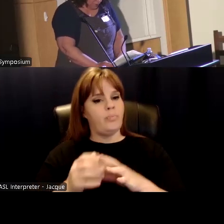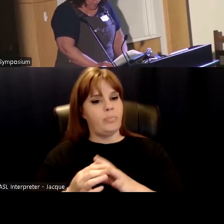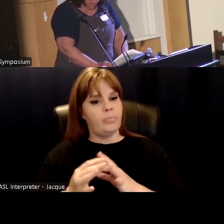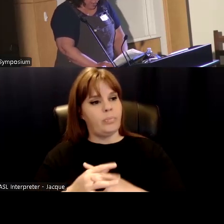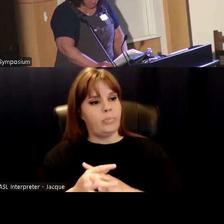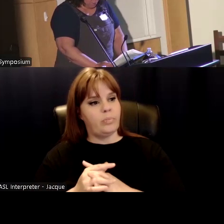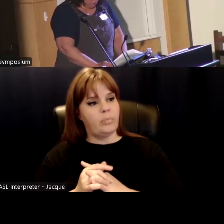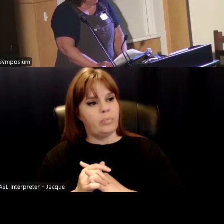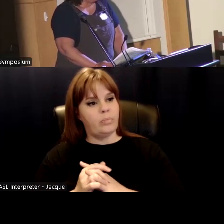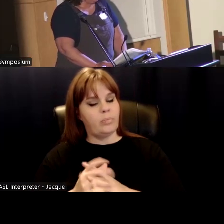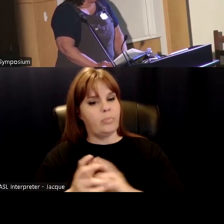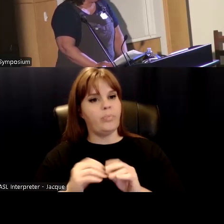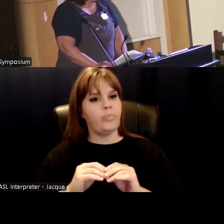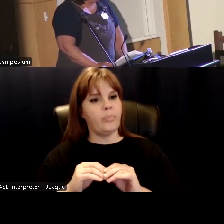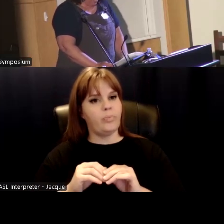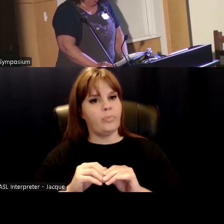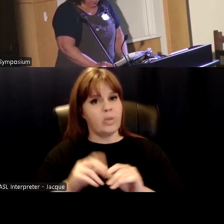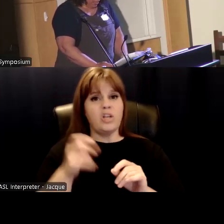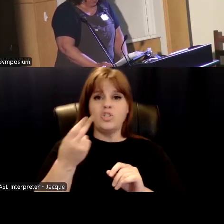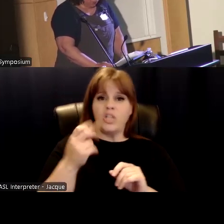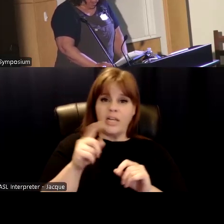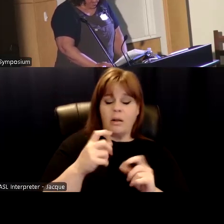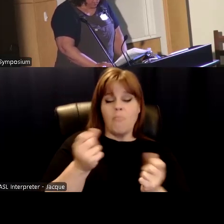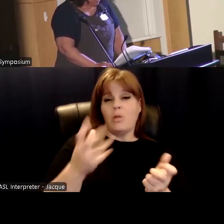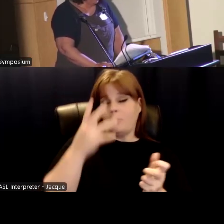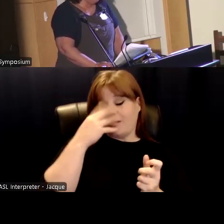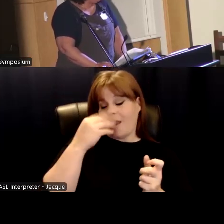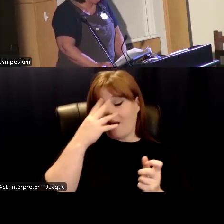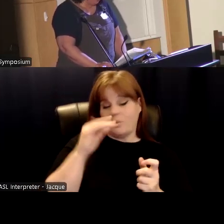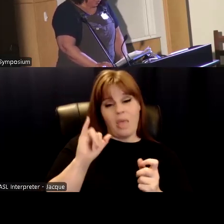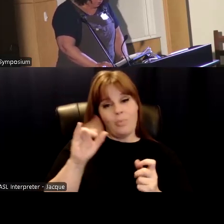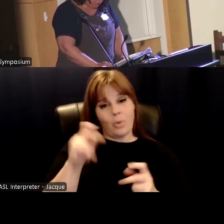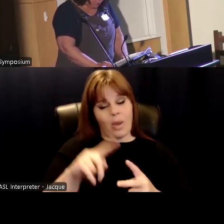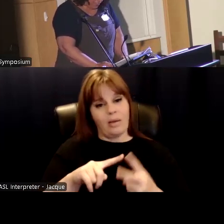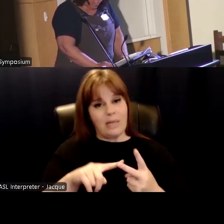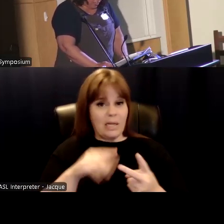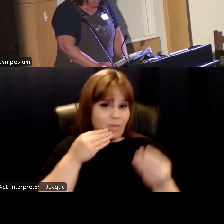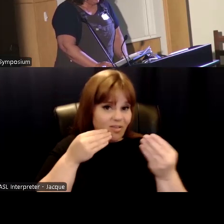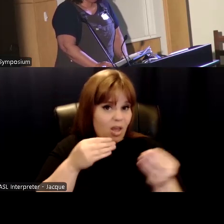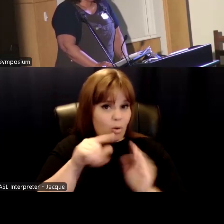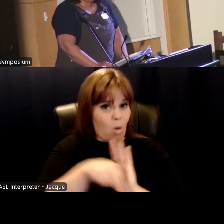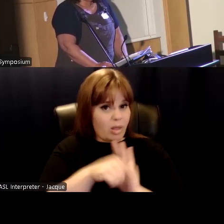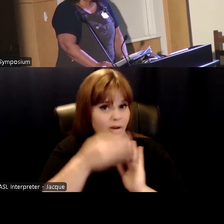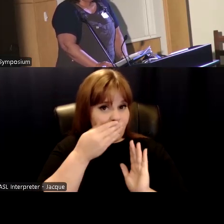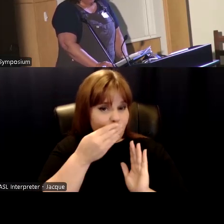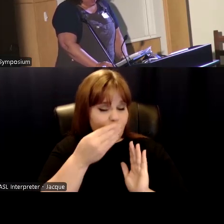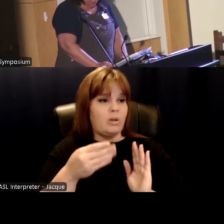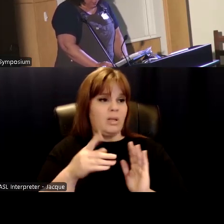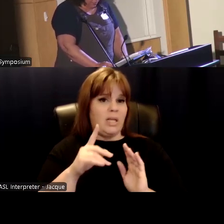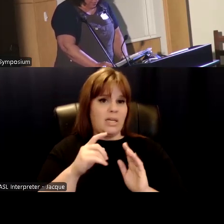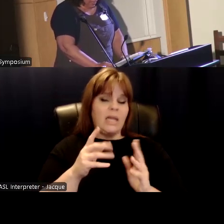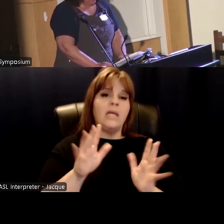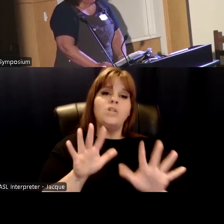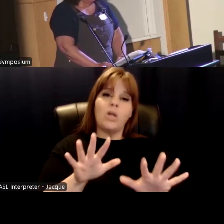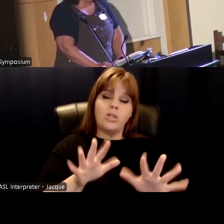herself. She needed multiple naps, and that was okay. She needed to be fed quality food. She needed gentle